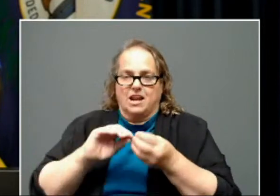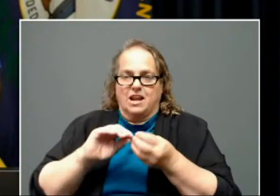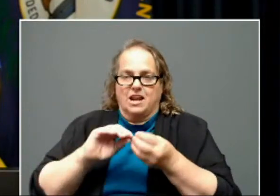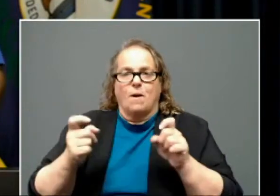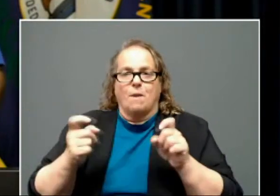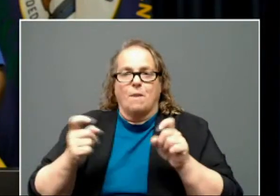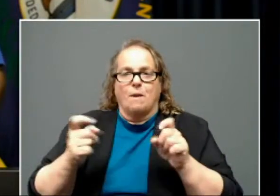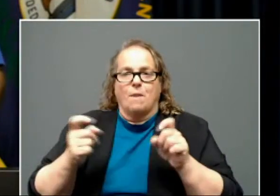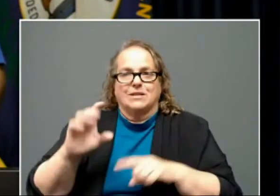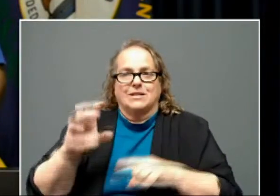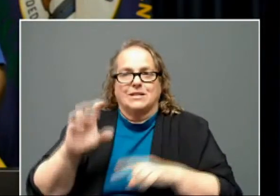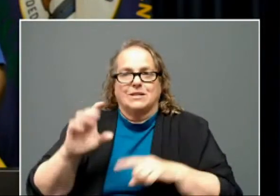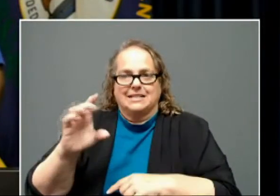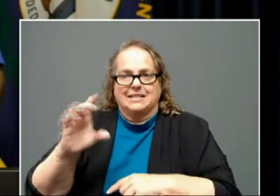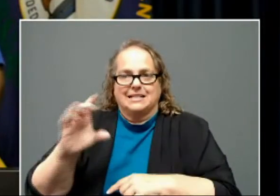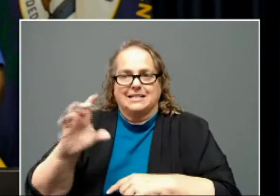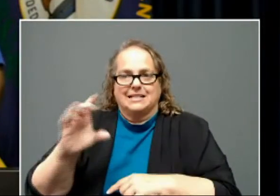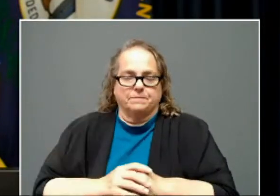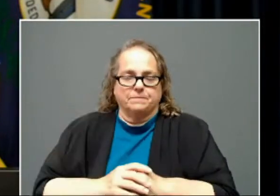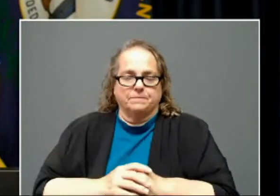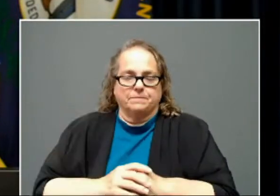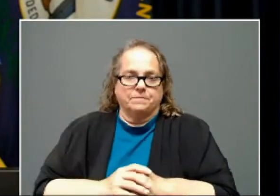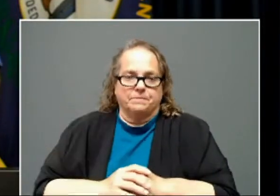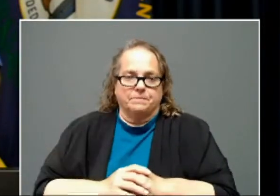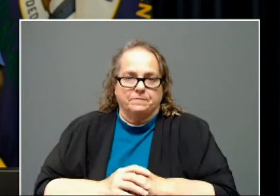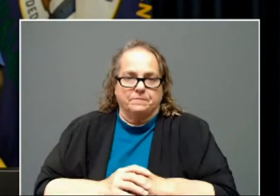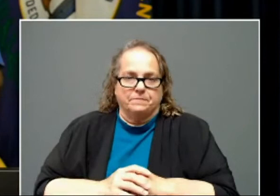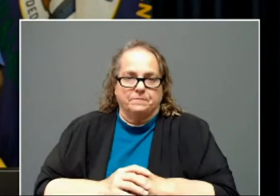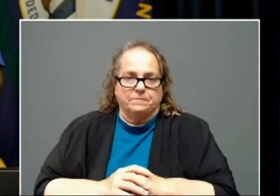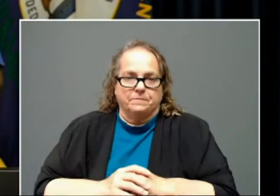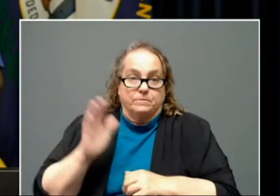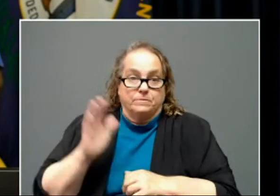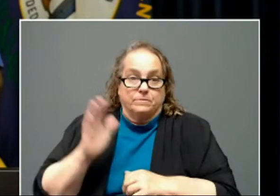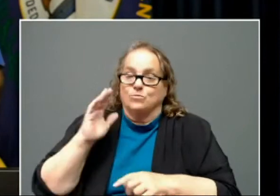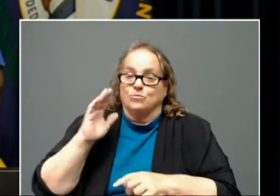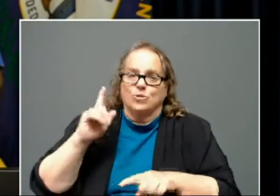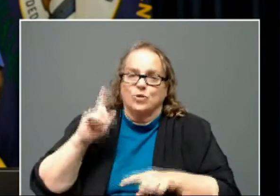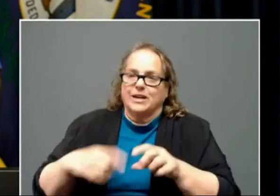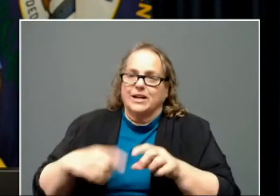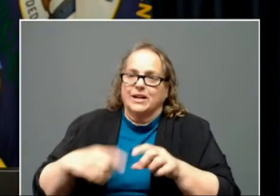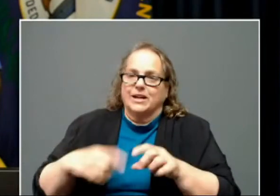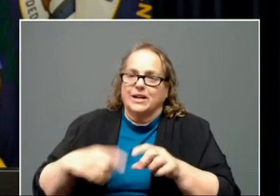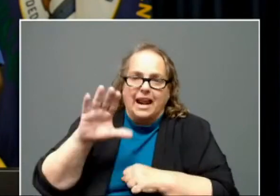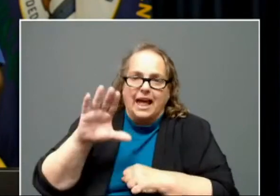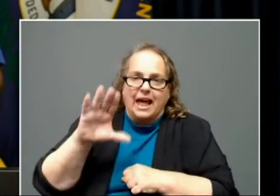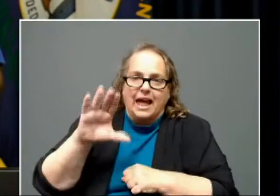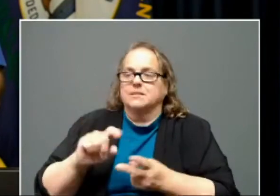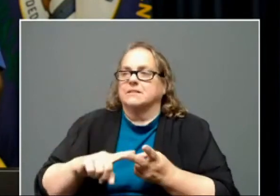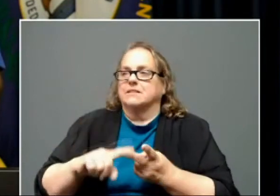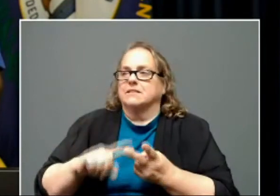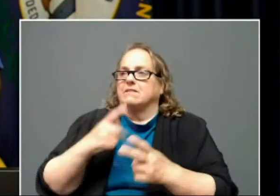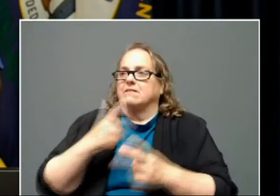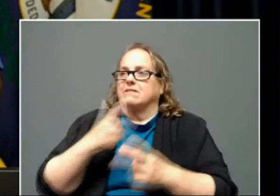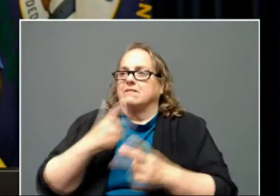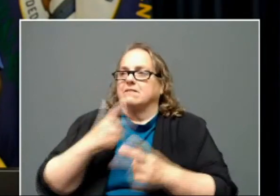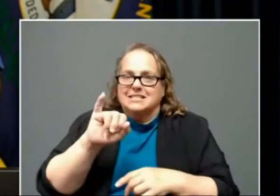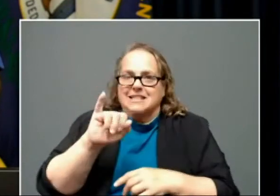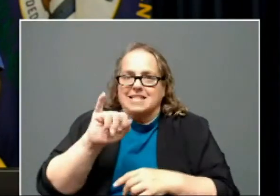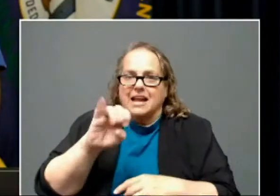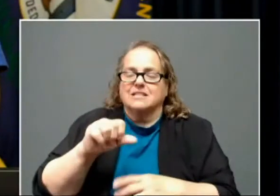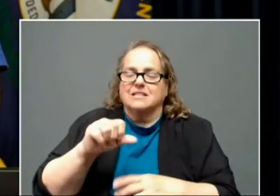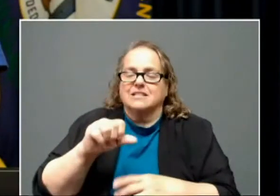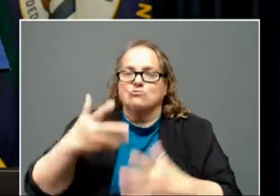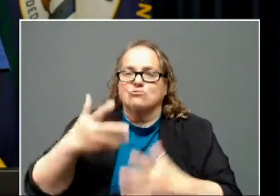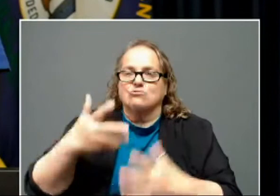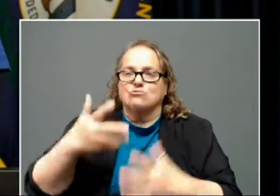CDC. You know, there was a time when it was also tough to get all the labs and some of the vaccination sites and the rest to get their data in